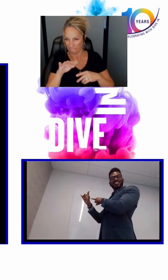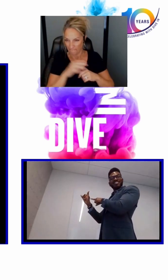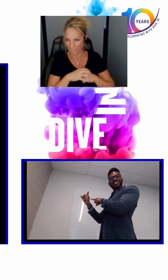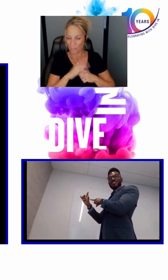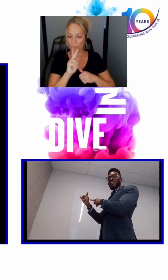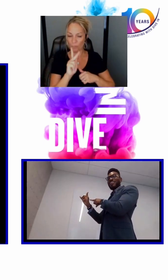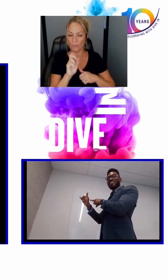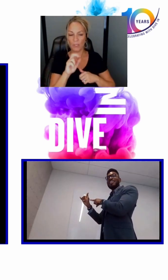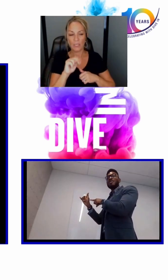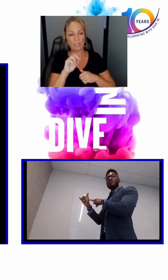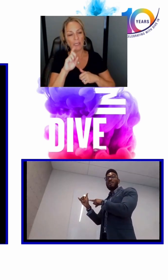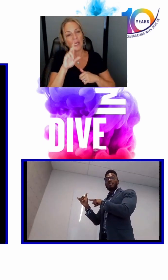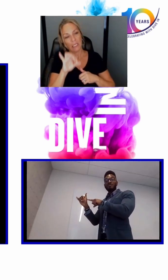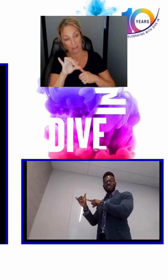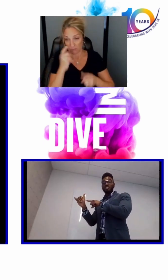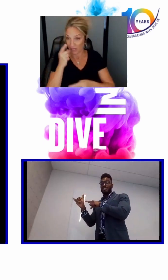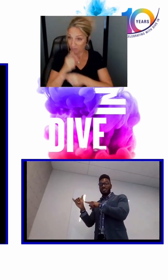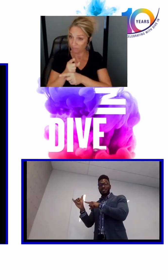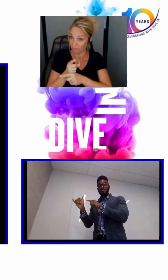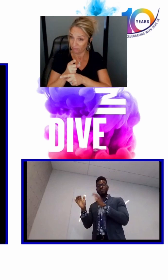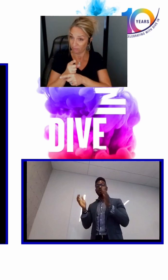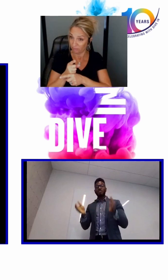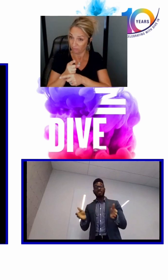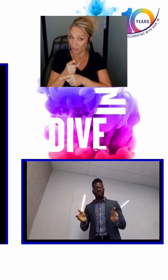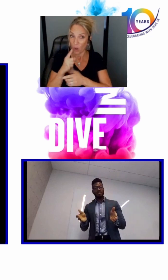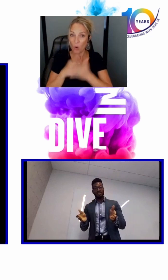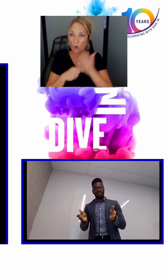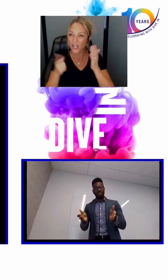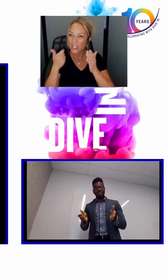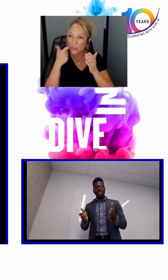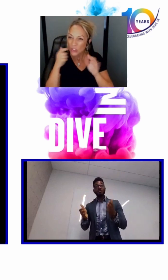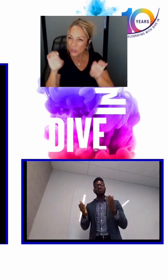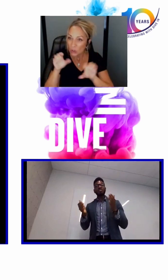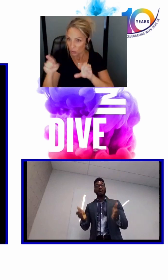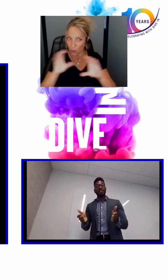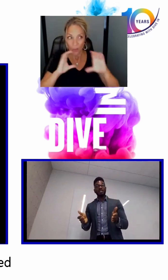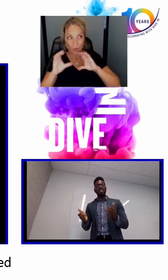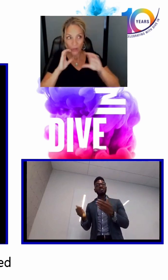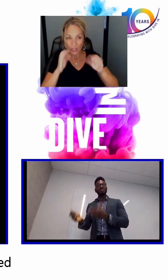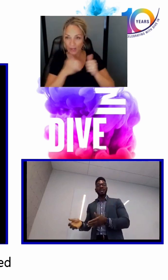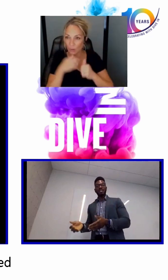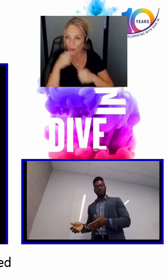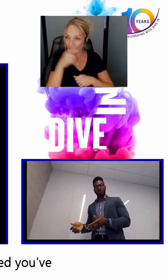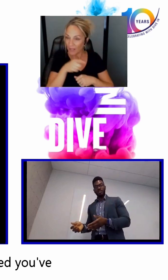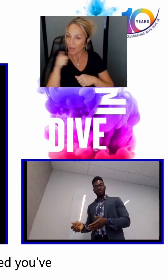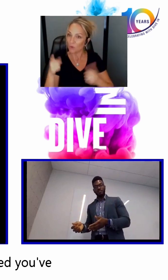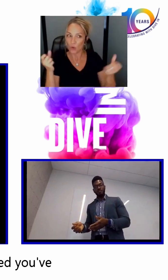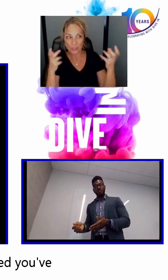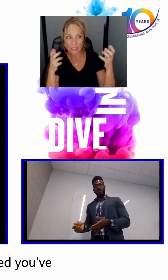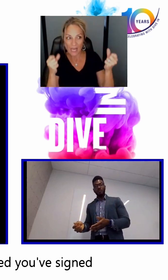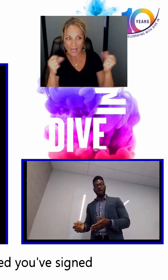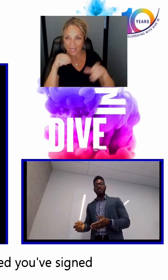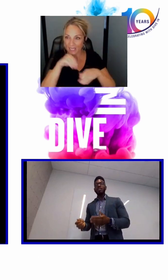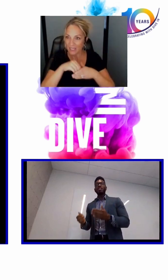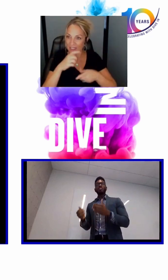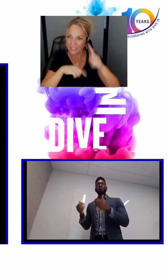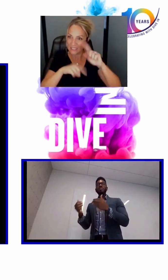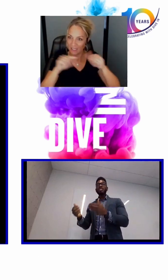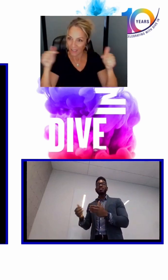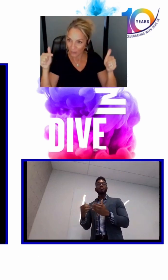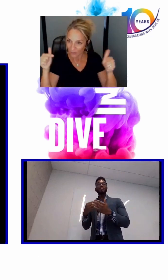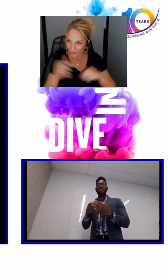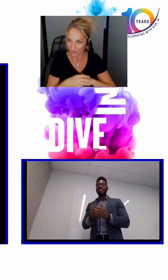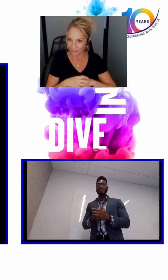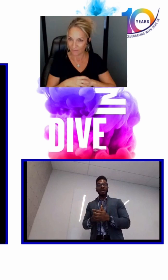Kennedy, right? What have you just done? You've communicated. You've signed in sign language, right?